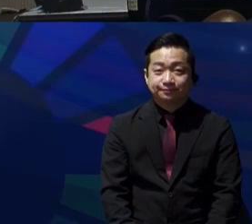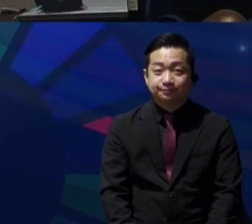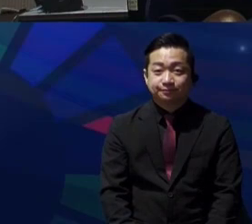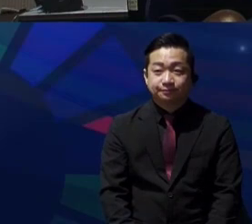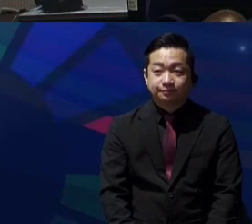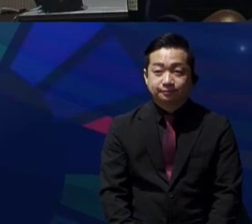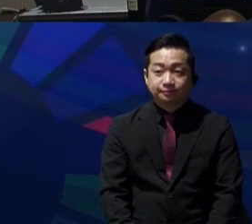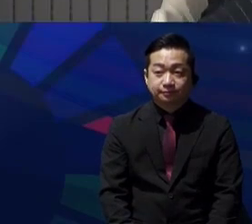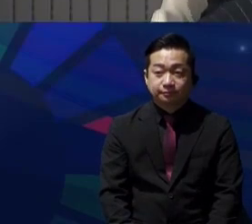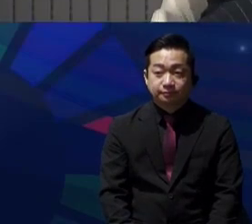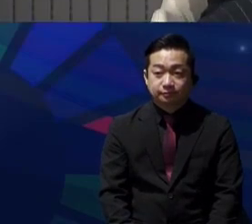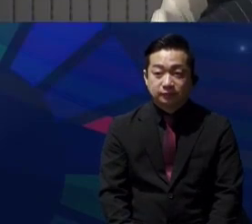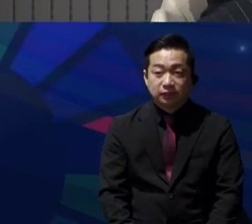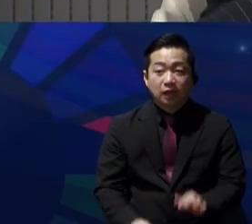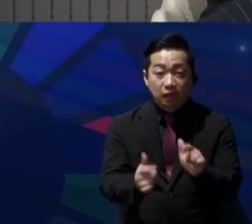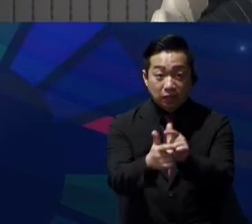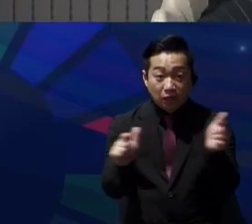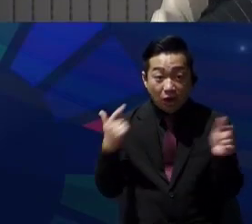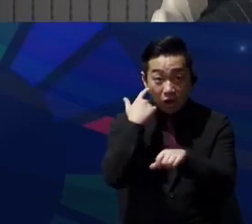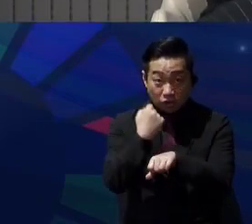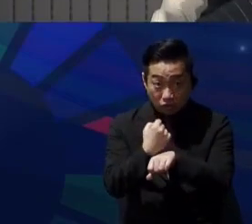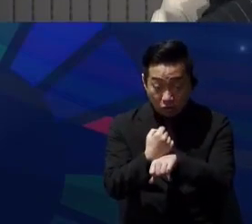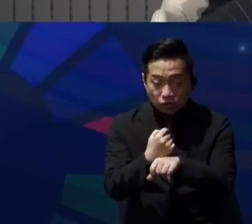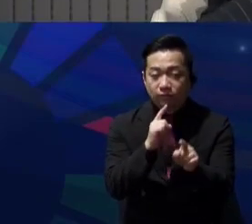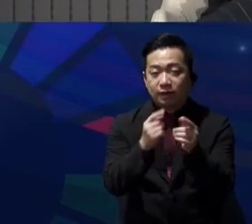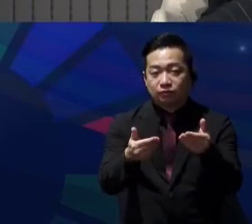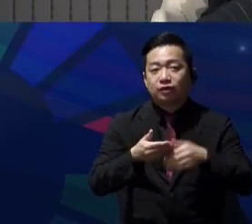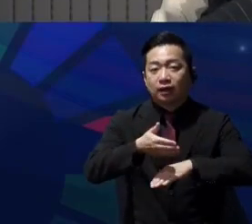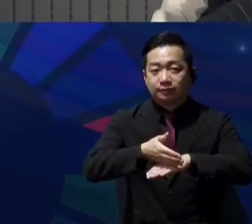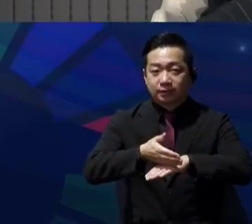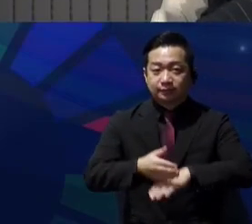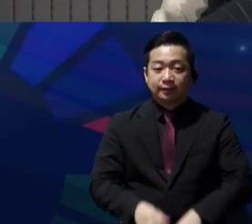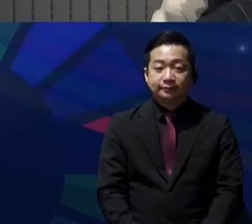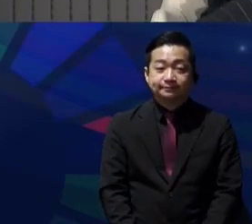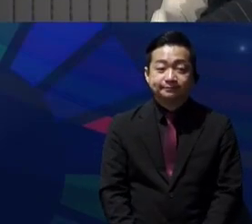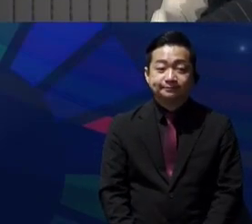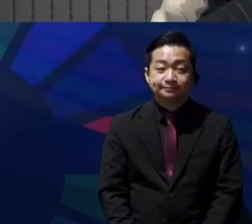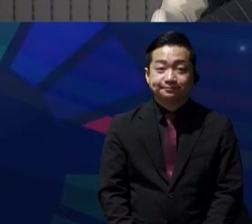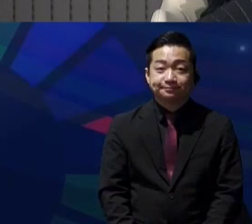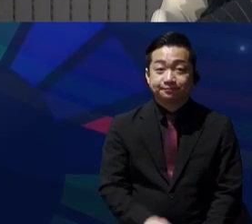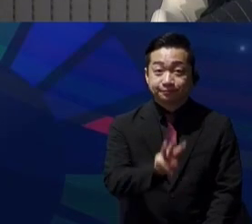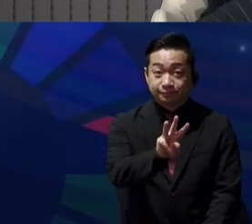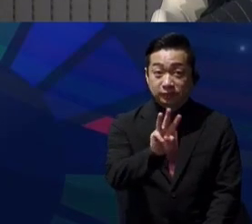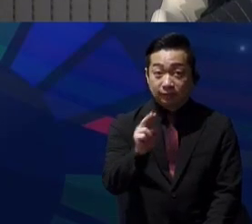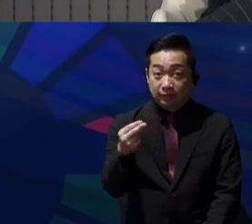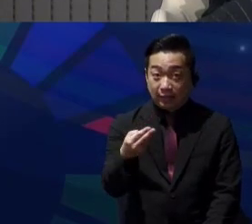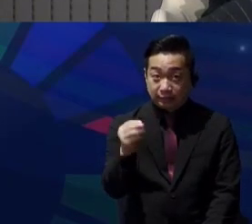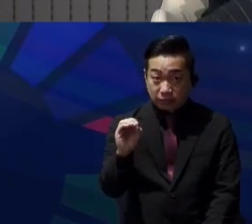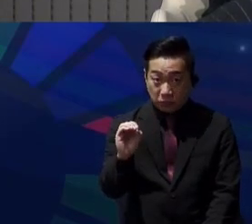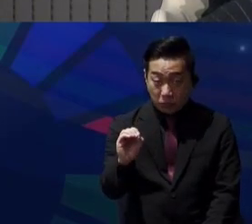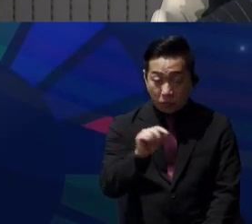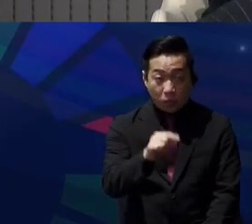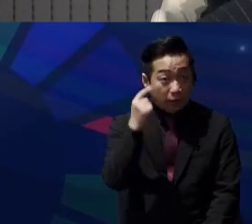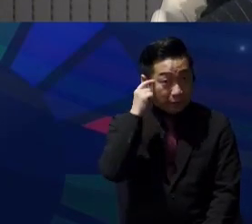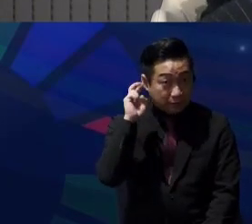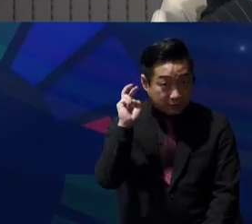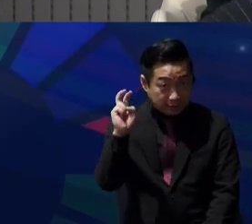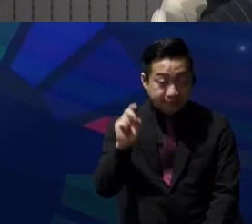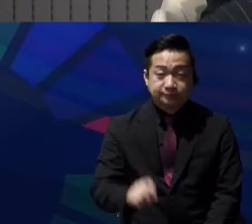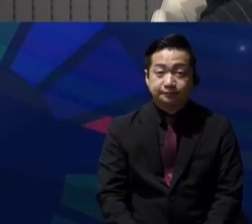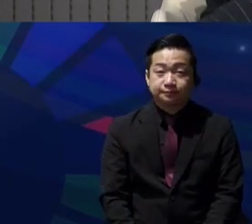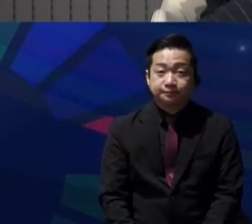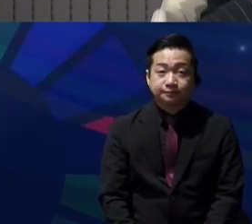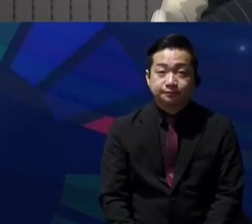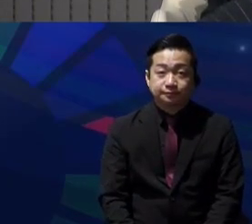with you on this, because I think air pollution, WHO estimates about 8 million premature deaths per year from